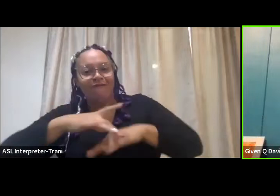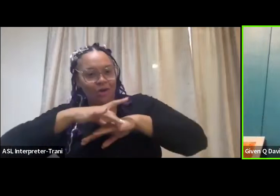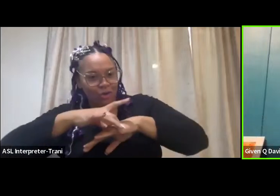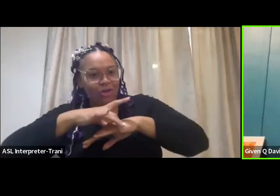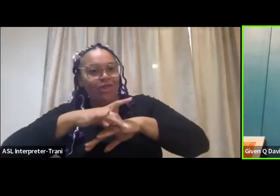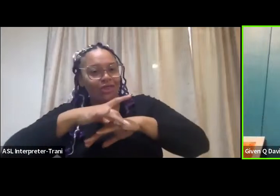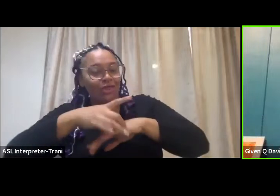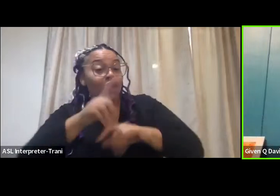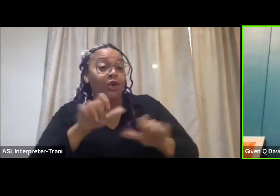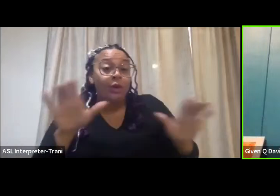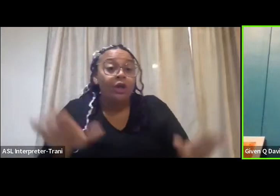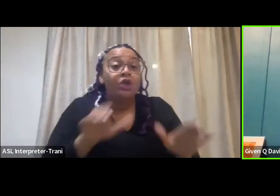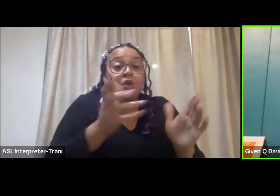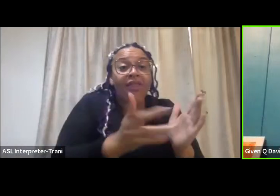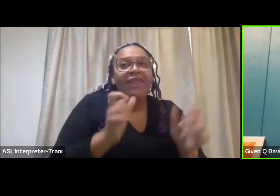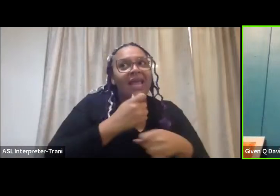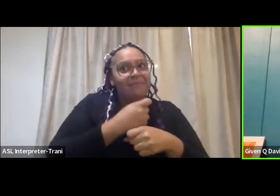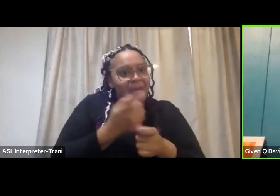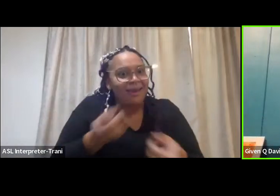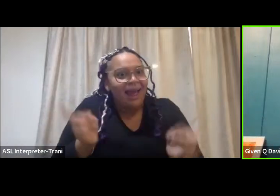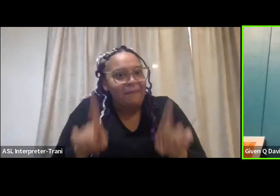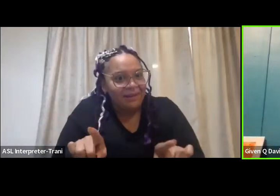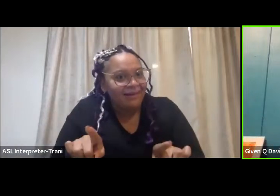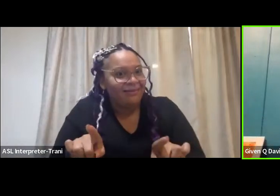thing and like make it move, right?